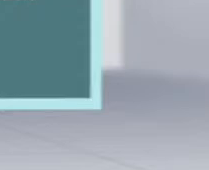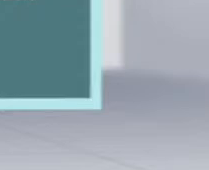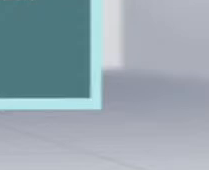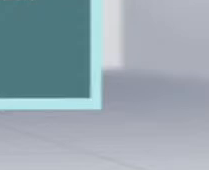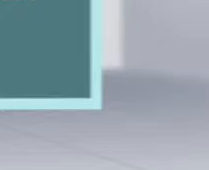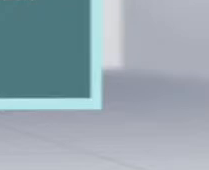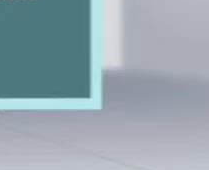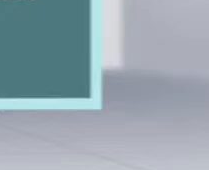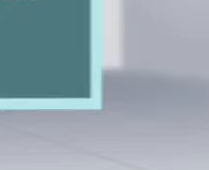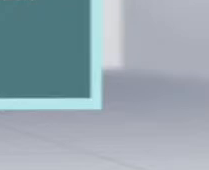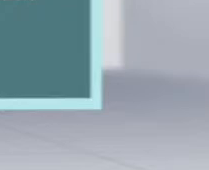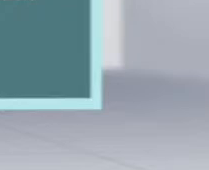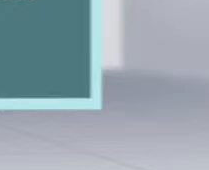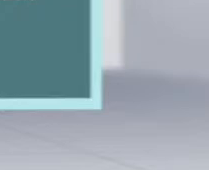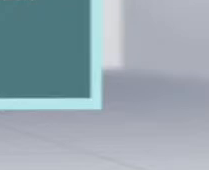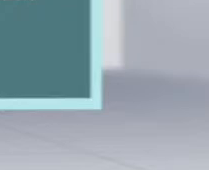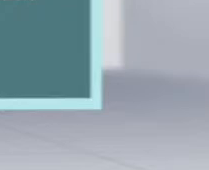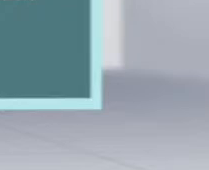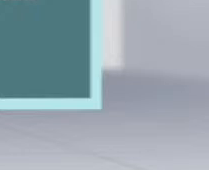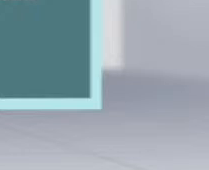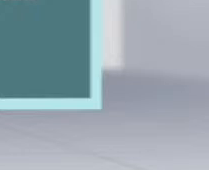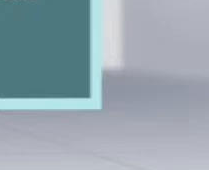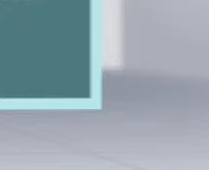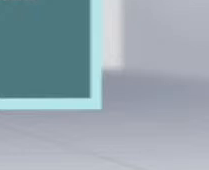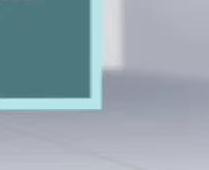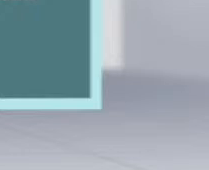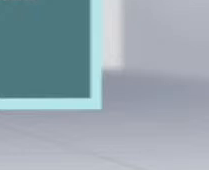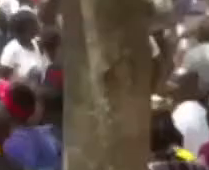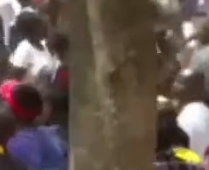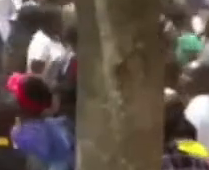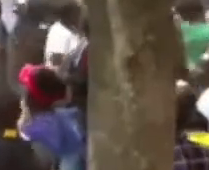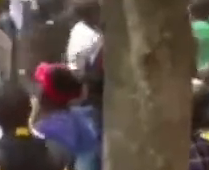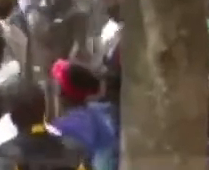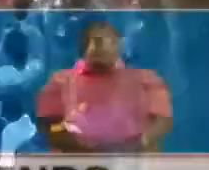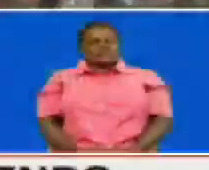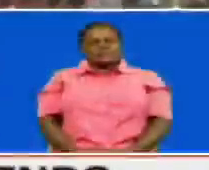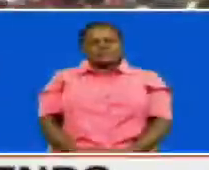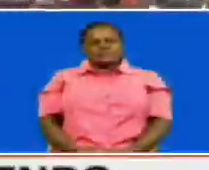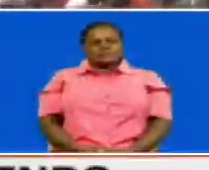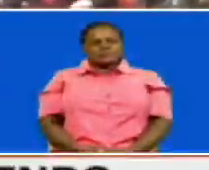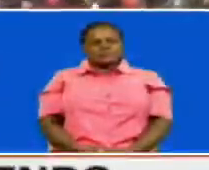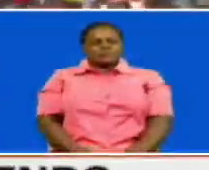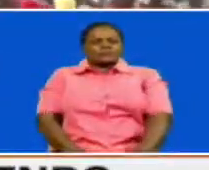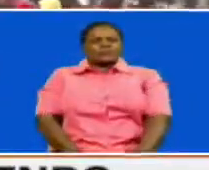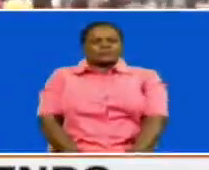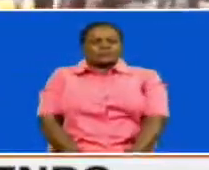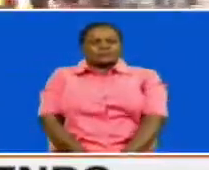the role of AU High Representative for Infrastructure Development in Africa.